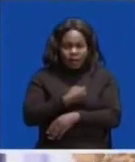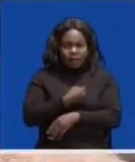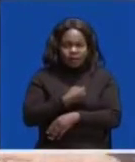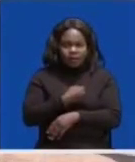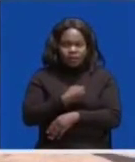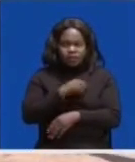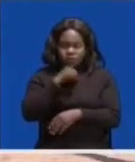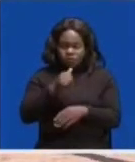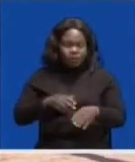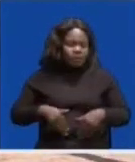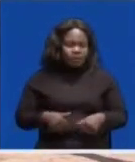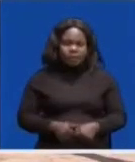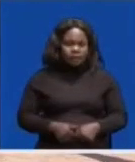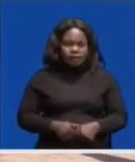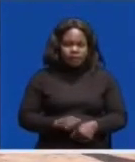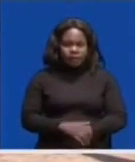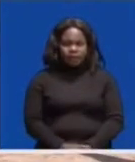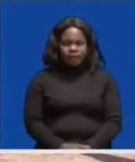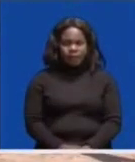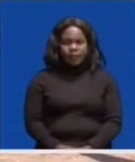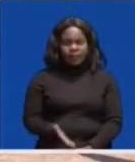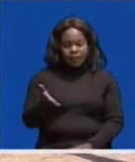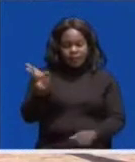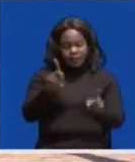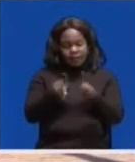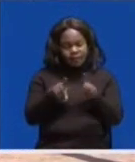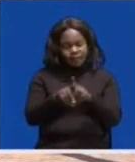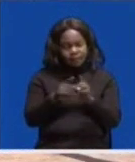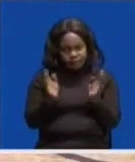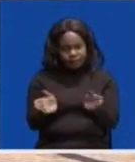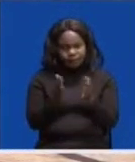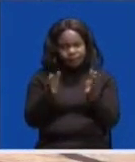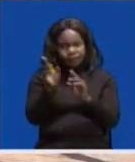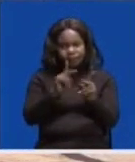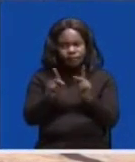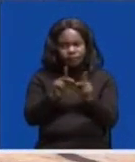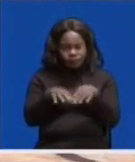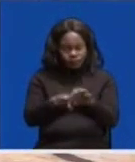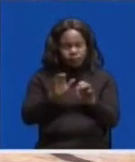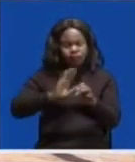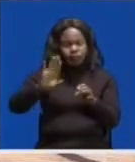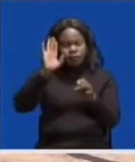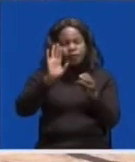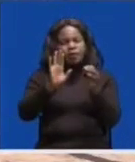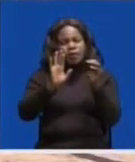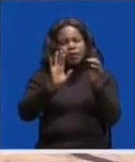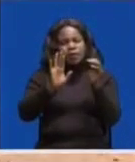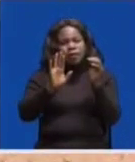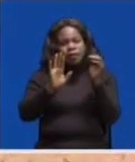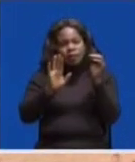batatiompipe. Youths in the province are also urging the head of state to continue with his development agenda despite this